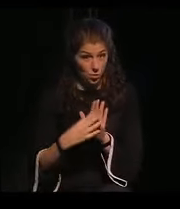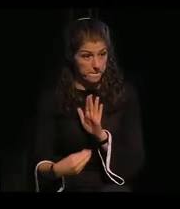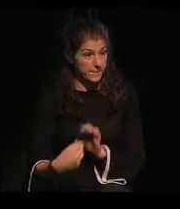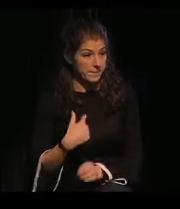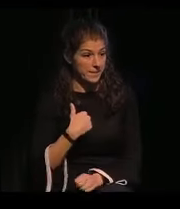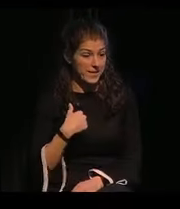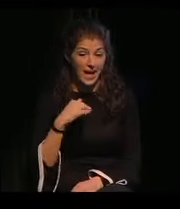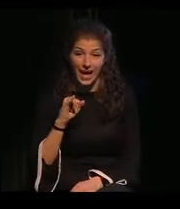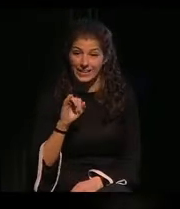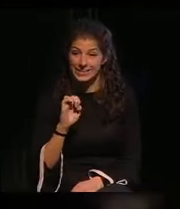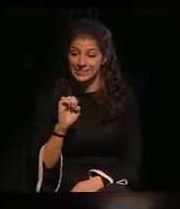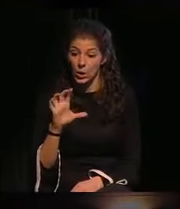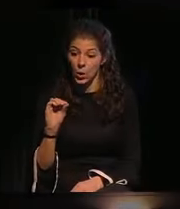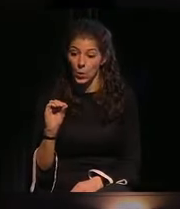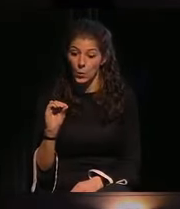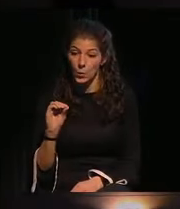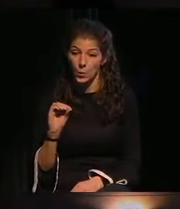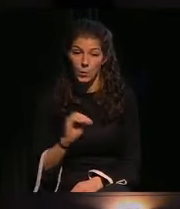Say, Aiko.